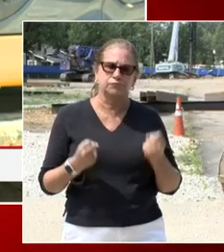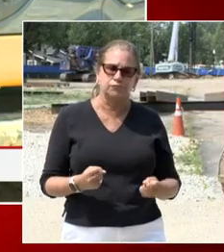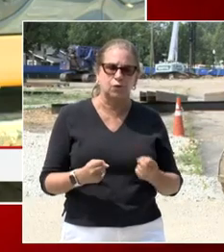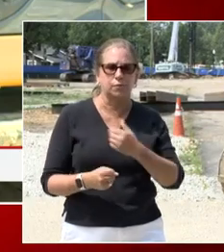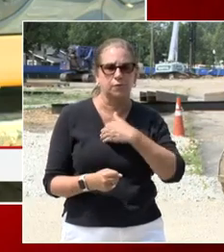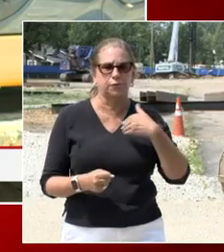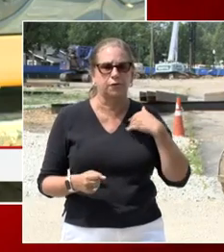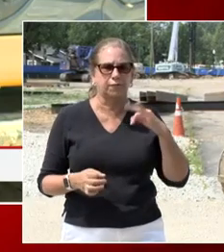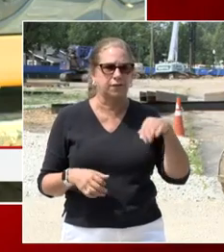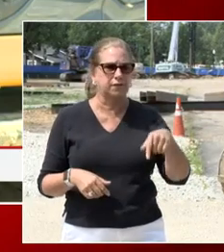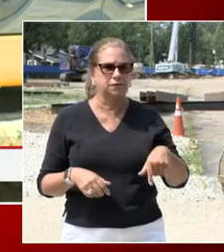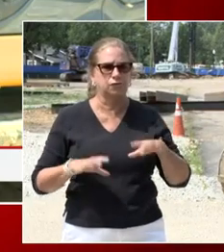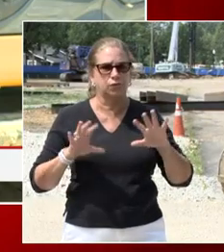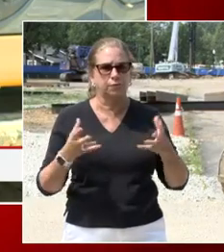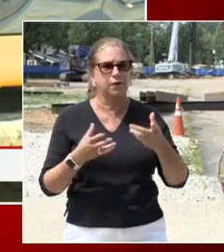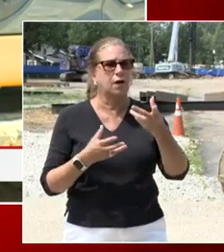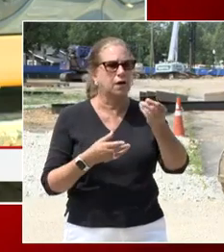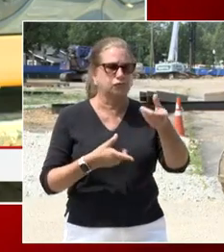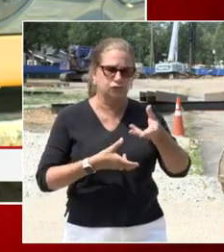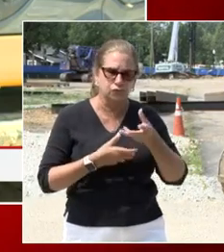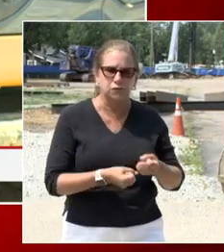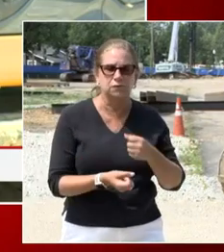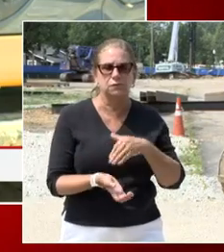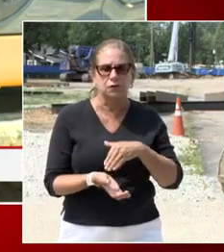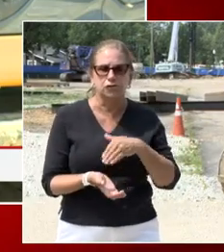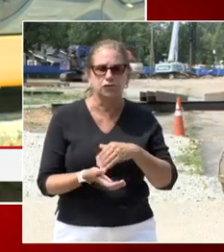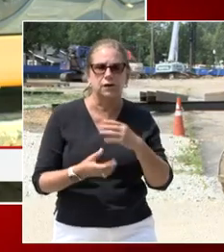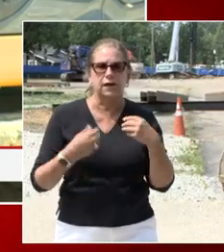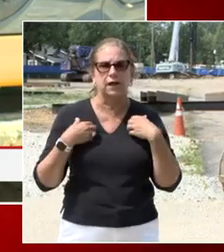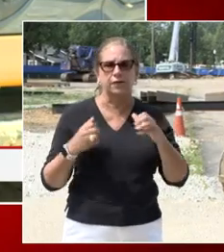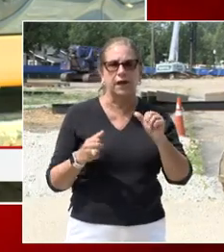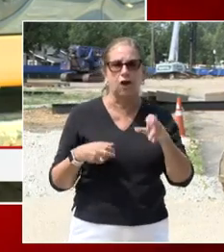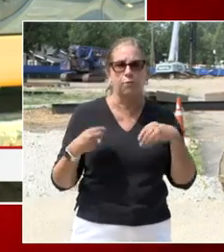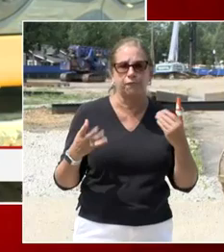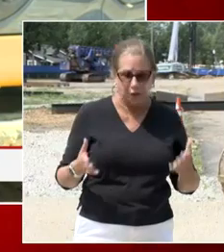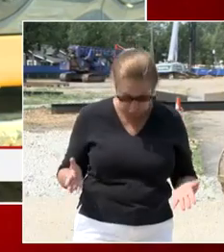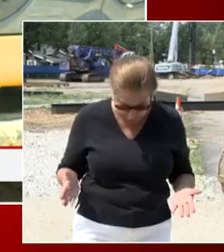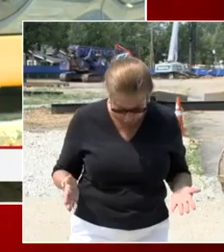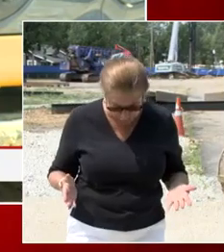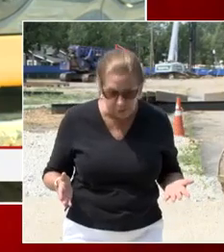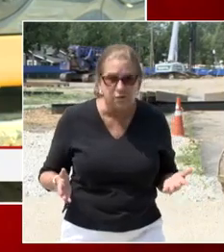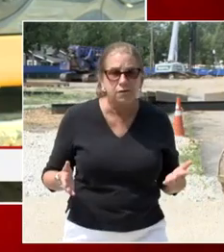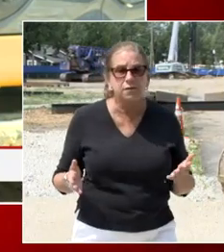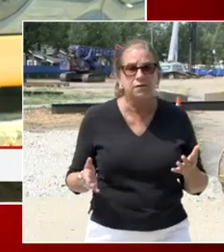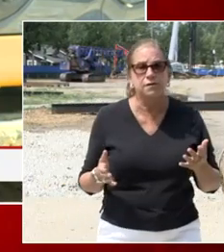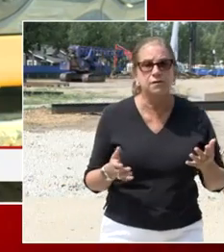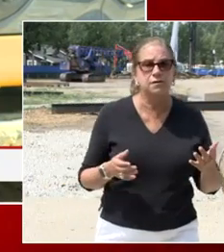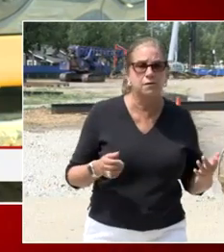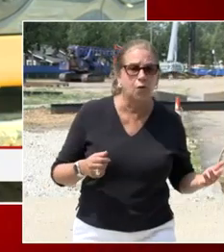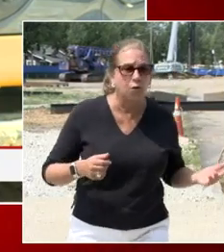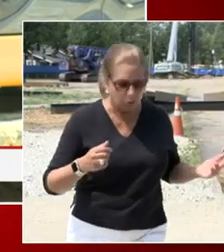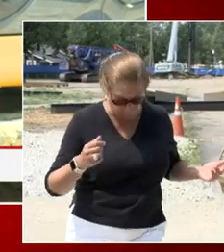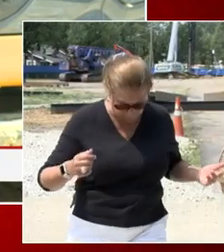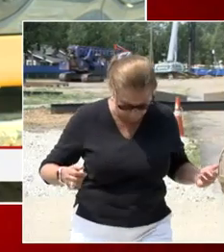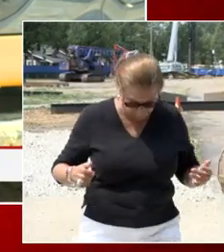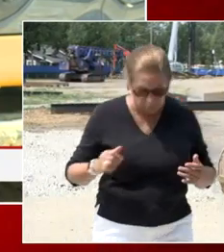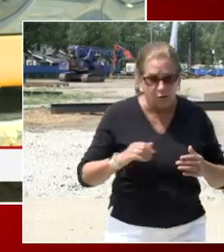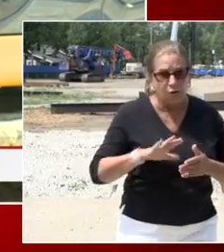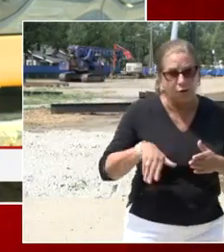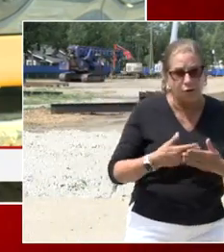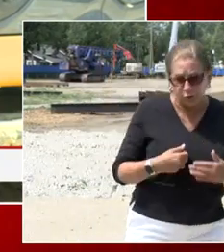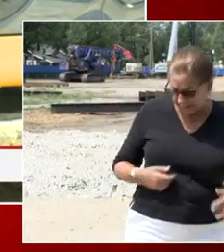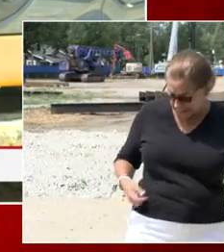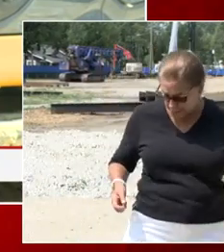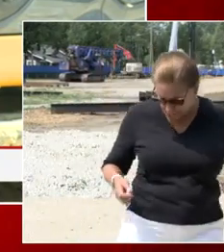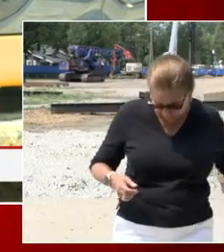and providers that they've trusted for years and years. And you will hear me say this often, and I know Councilmember Gray